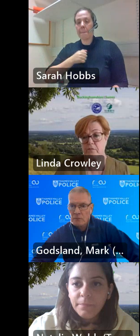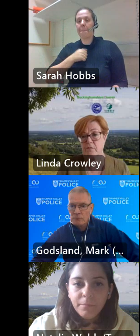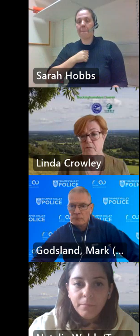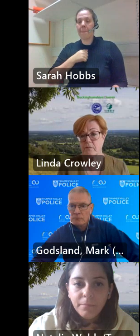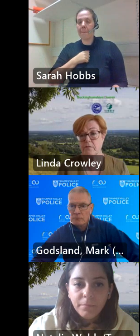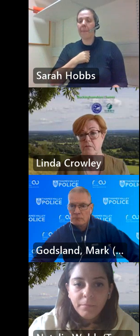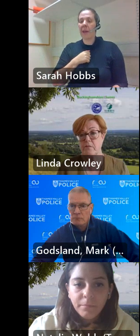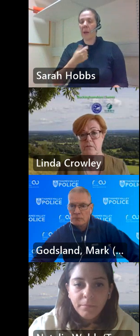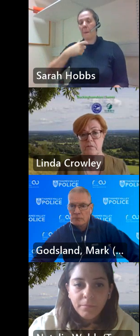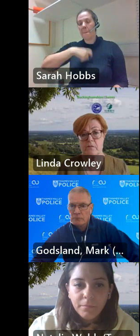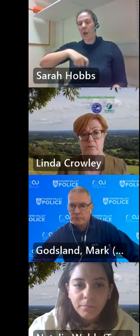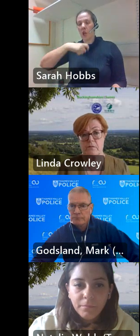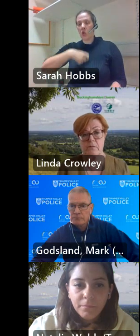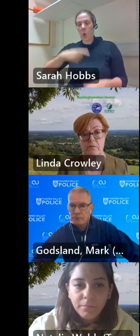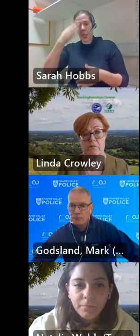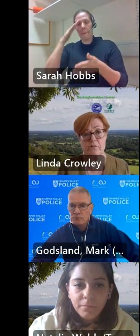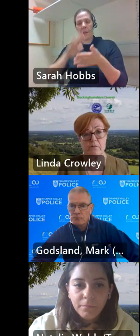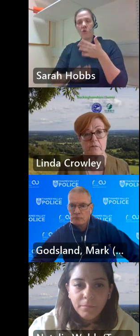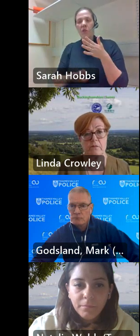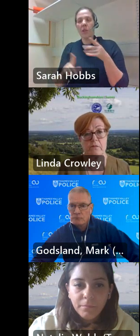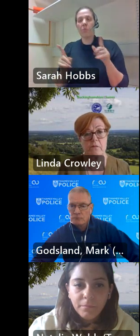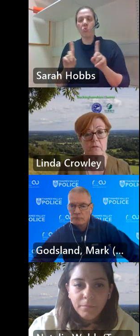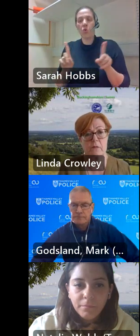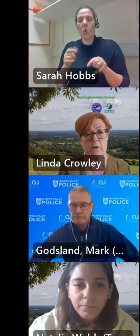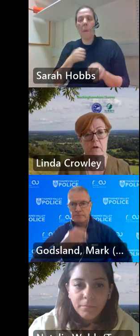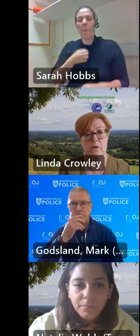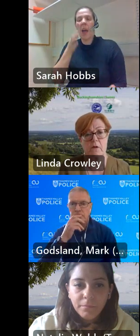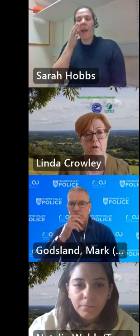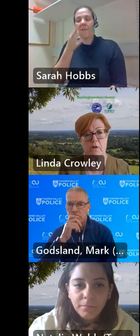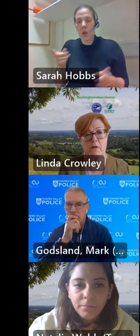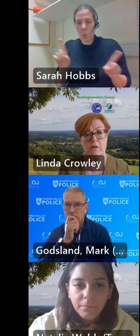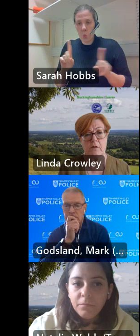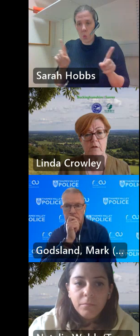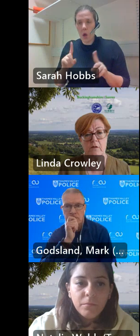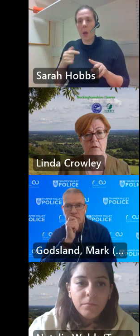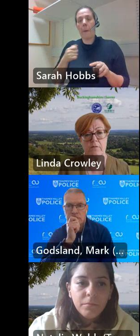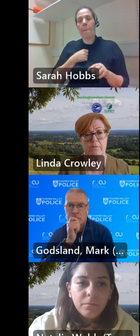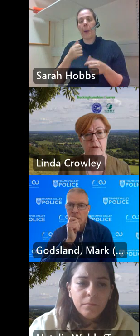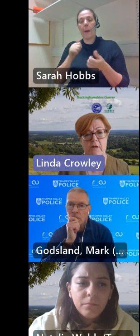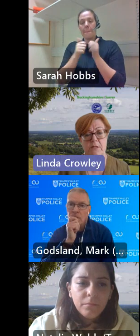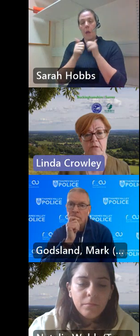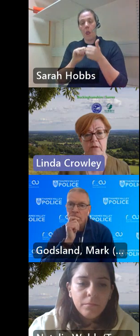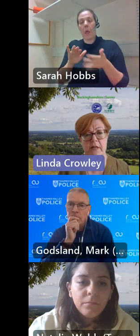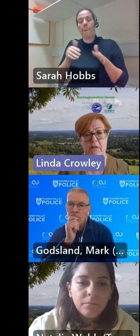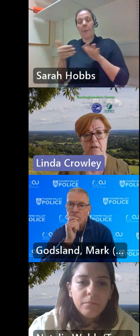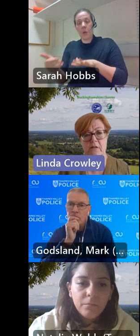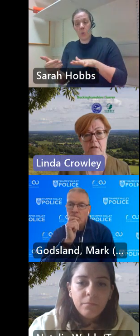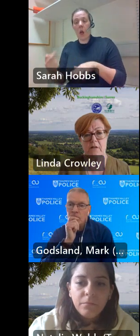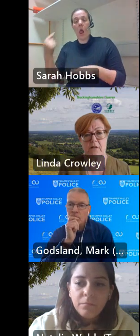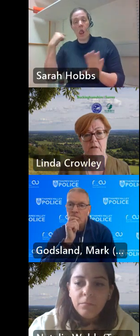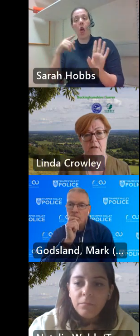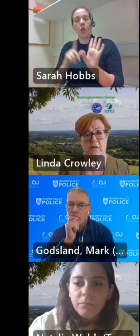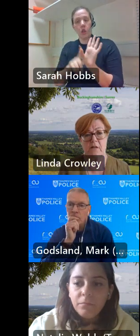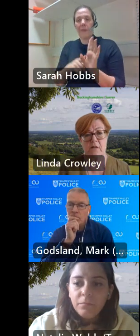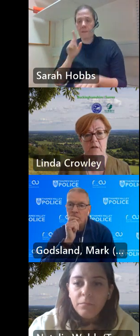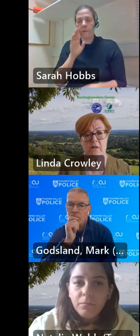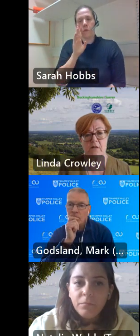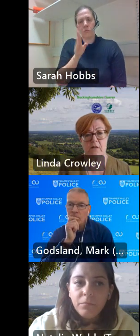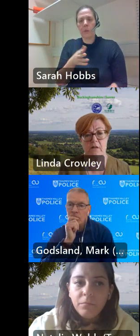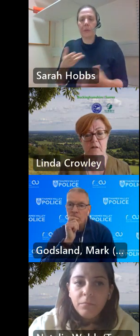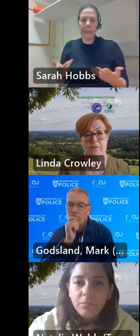This is from personal experience, and I'm not sure what the advice would be, but I was widowed very suddenly last year. And